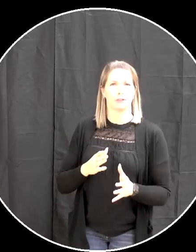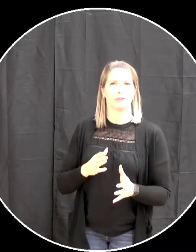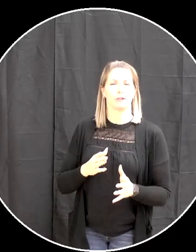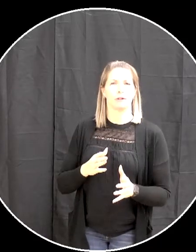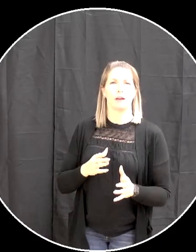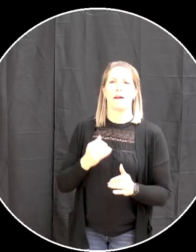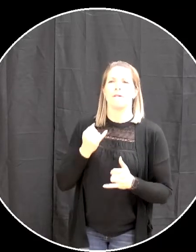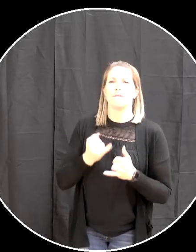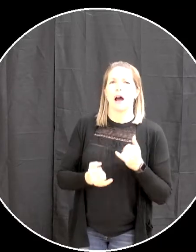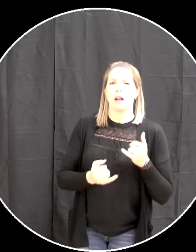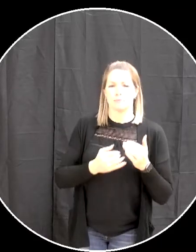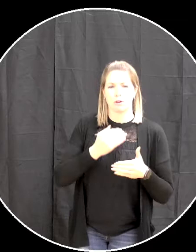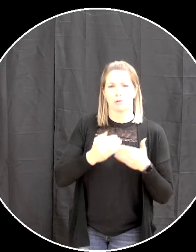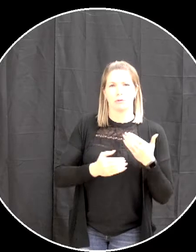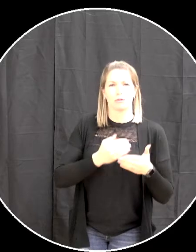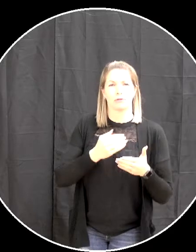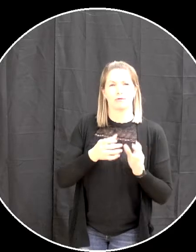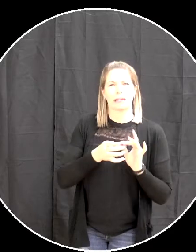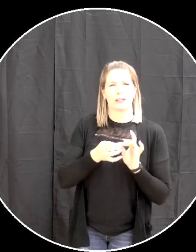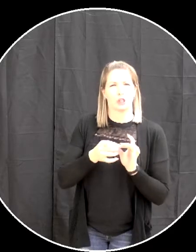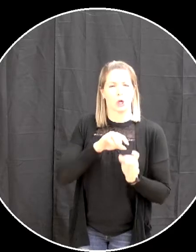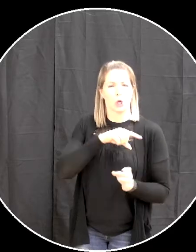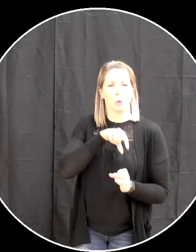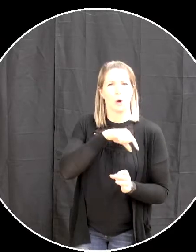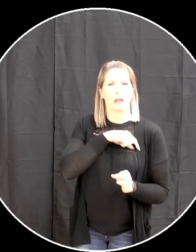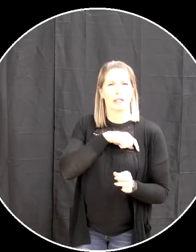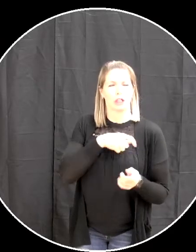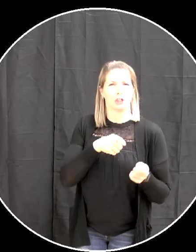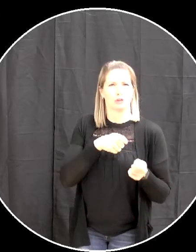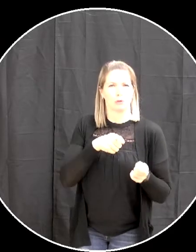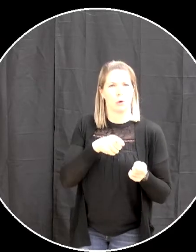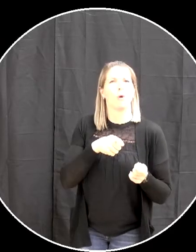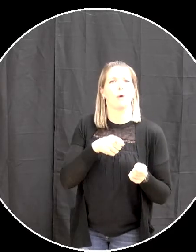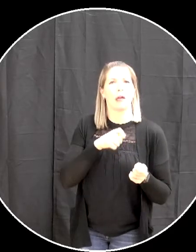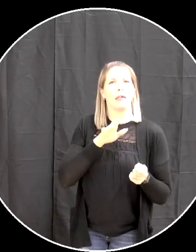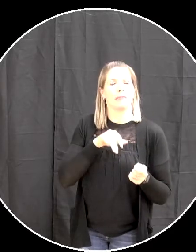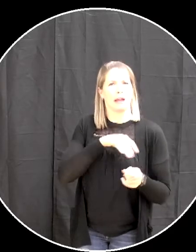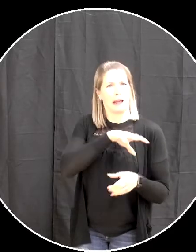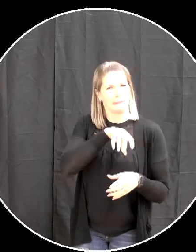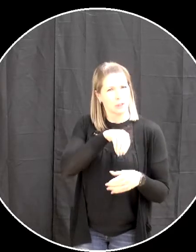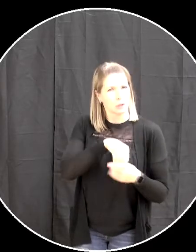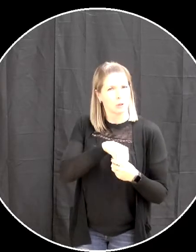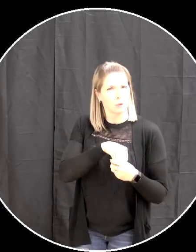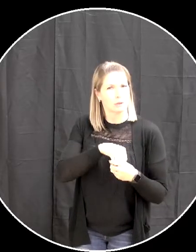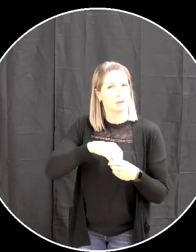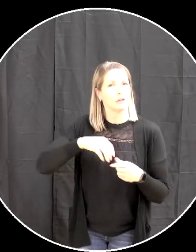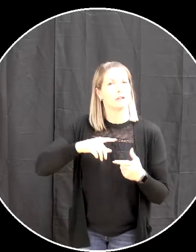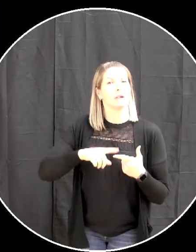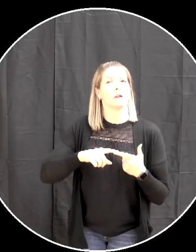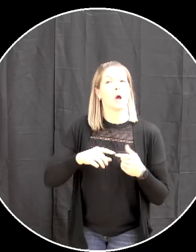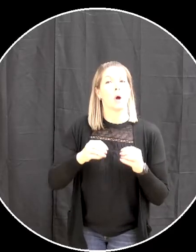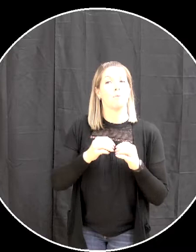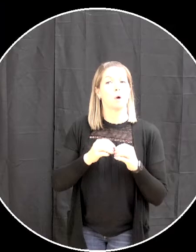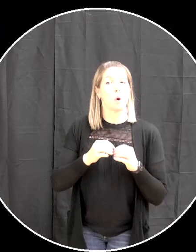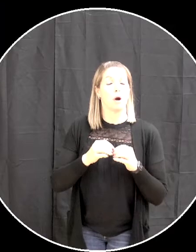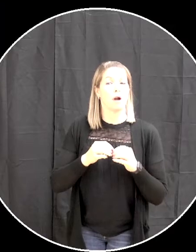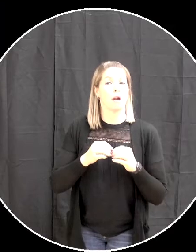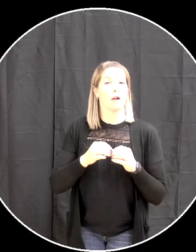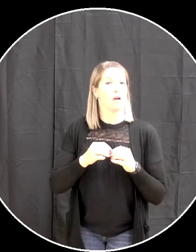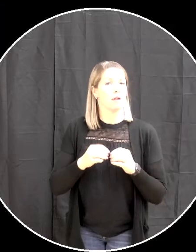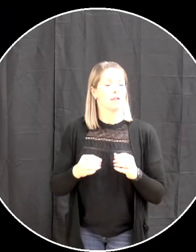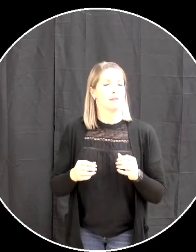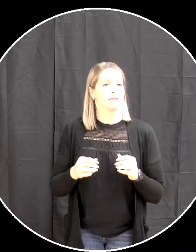final procedures and kind of quality control that we do on proofing the financial statements. We'll do subsequent events procedures up to